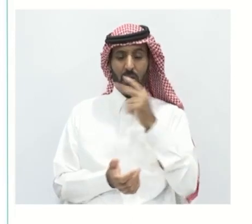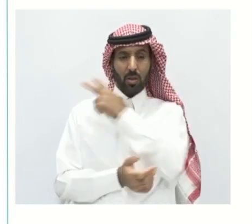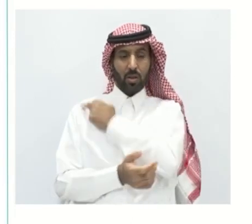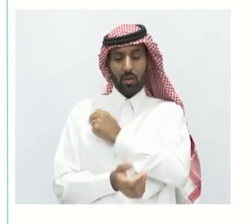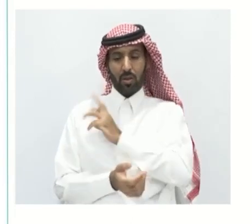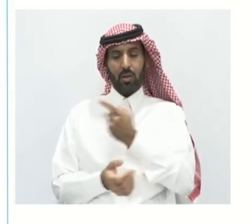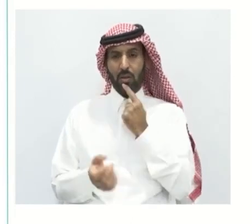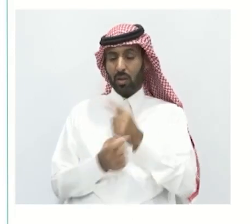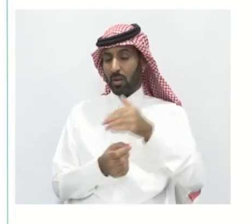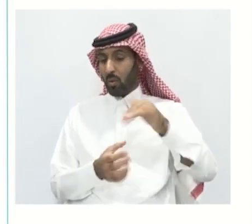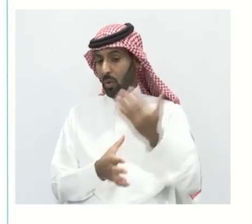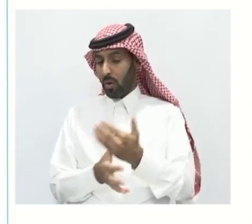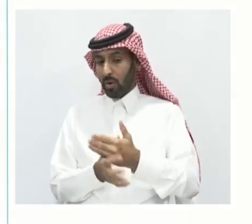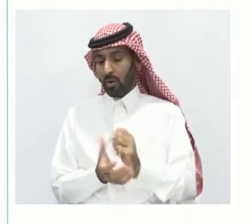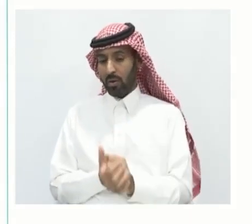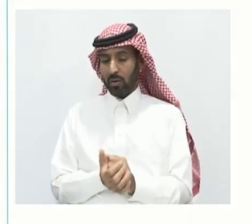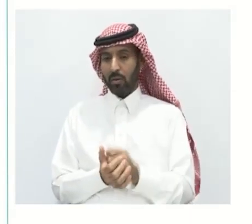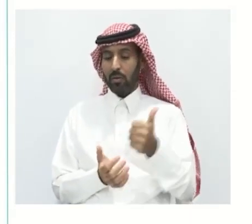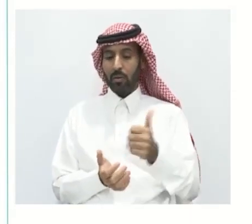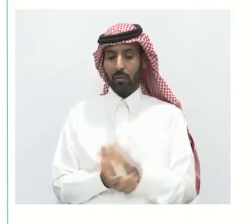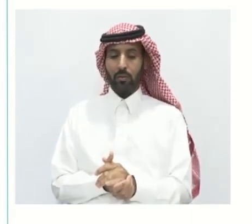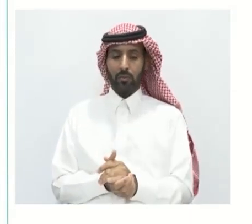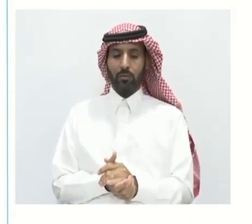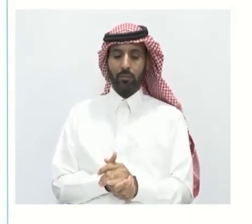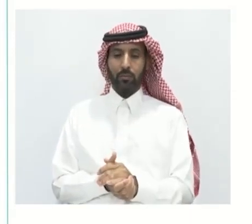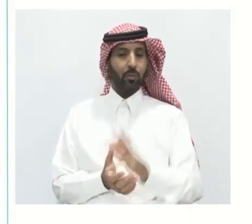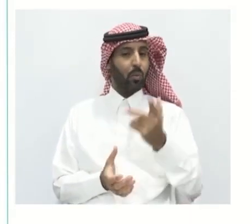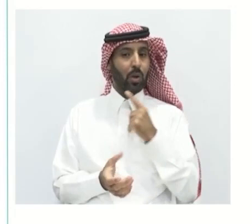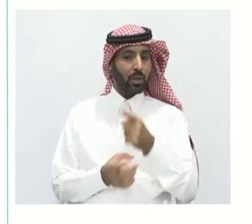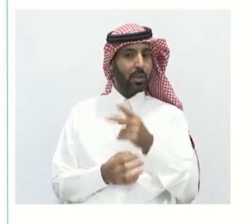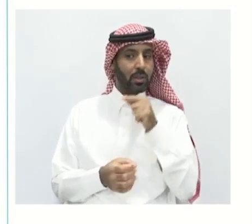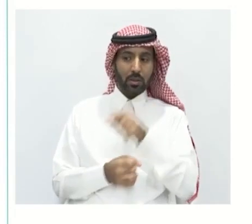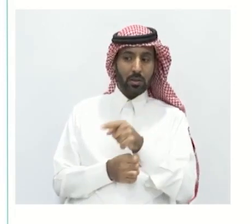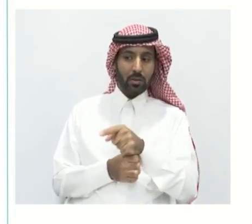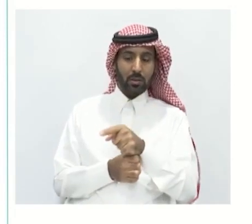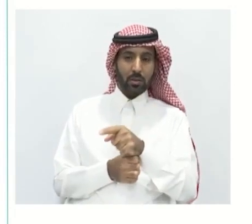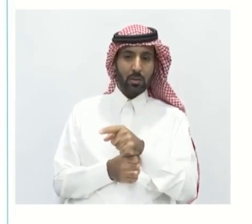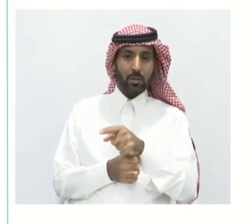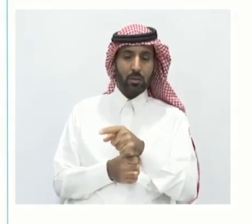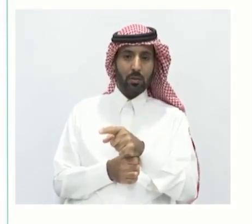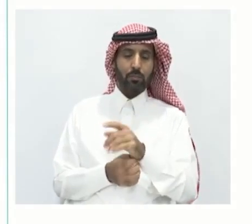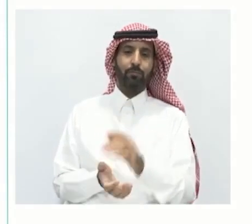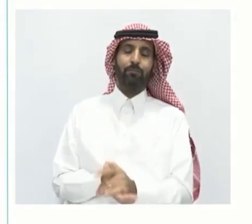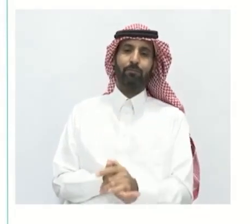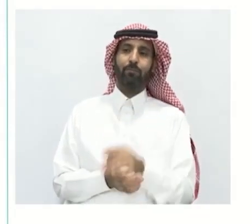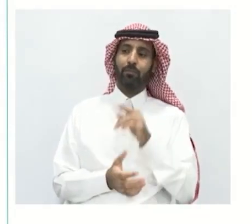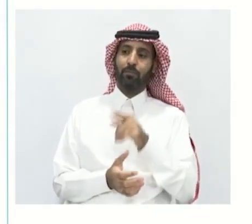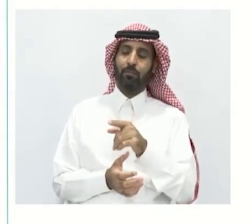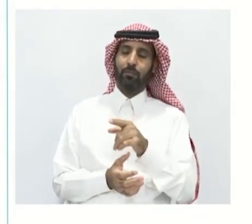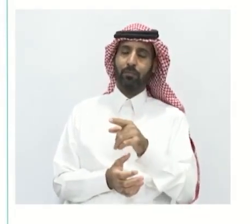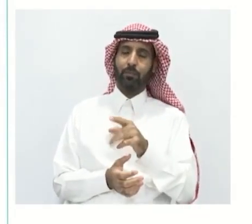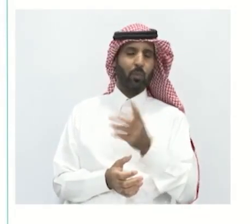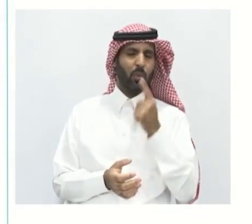policeman, why? Very good. Why did you say that you, excellent,